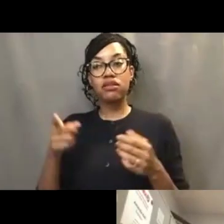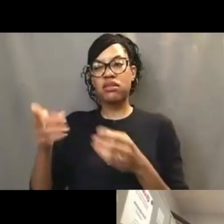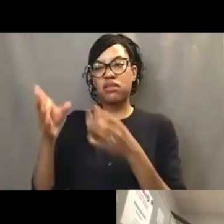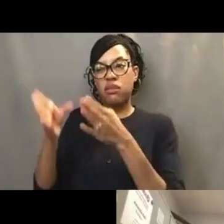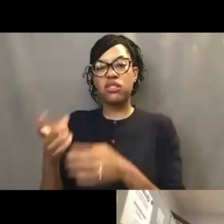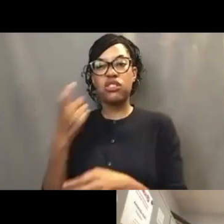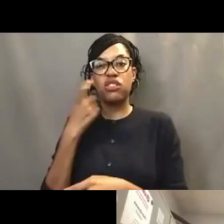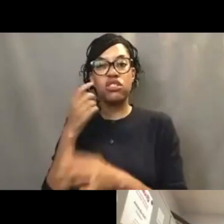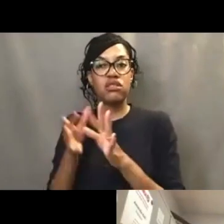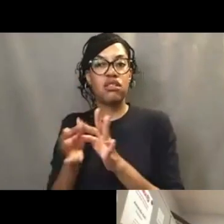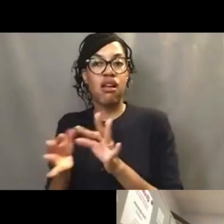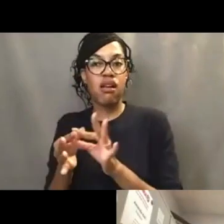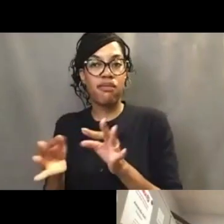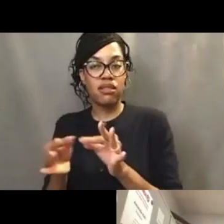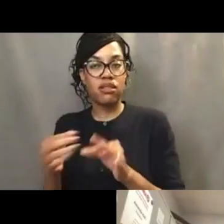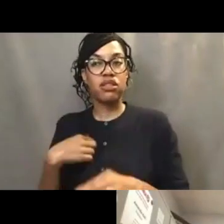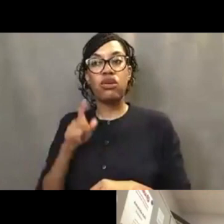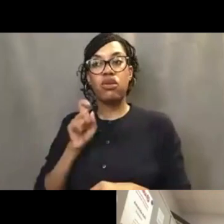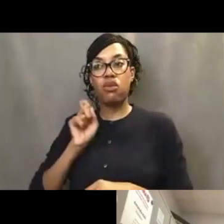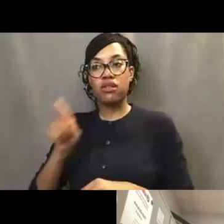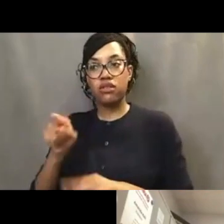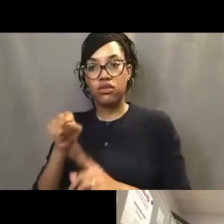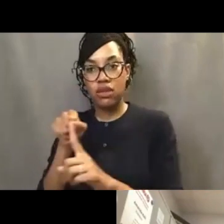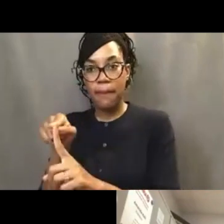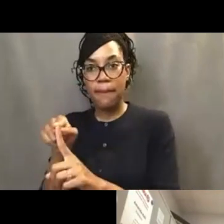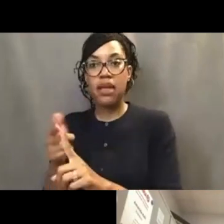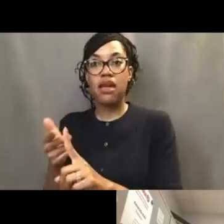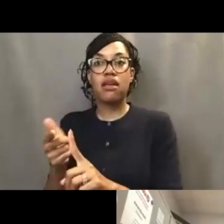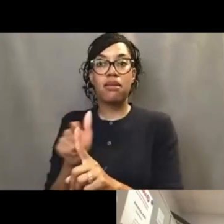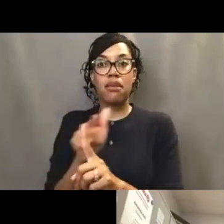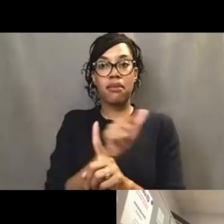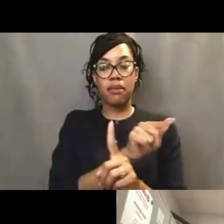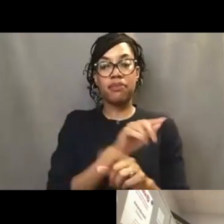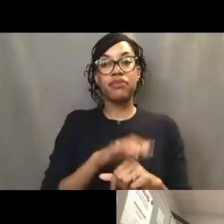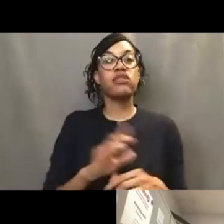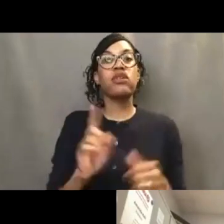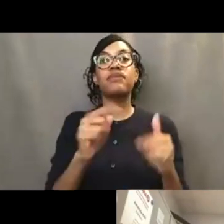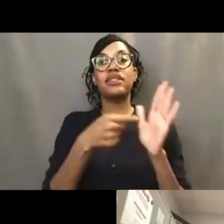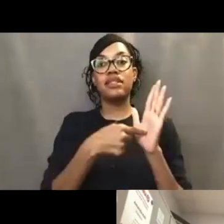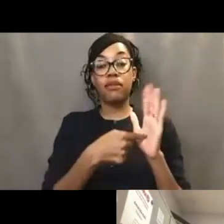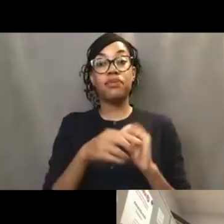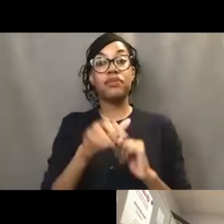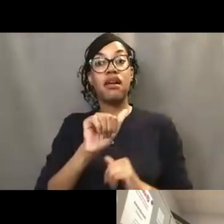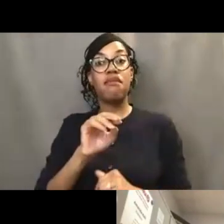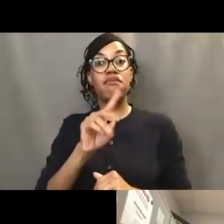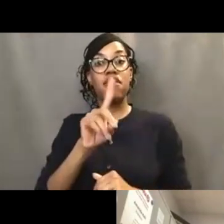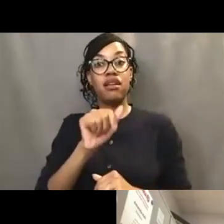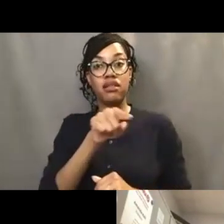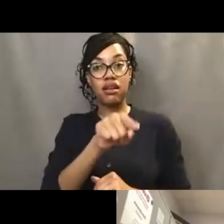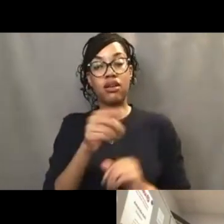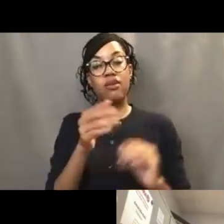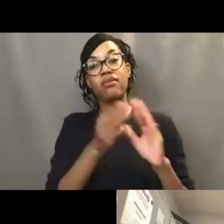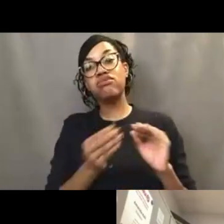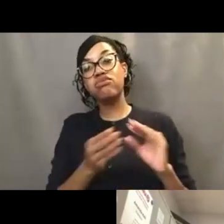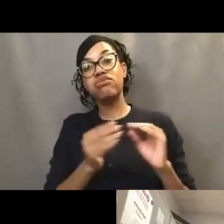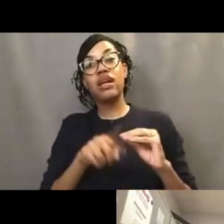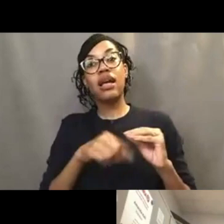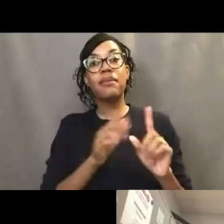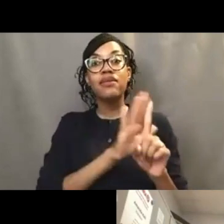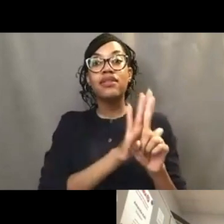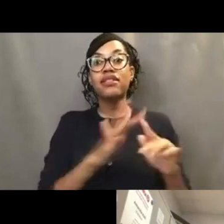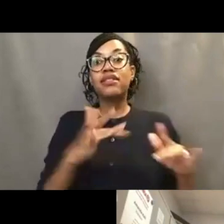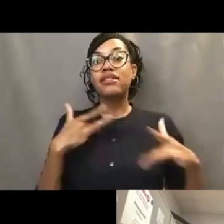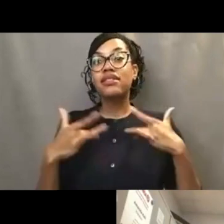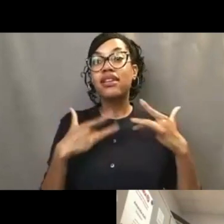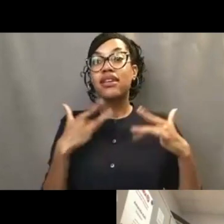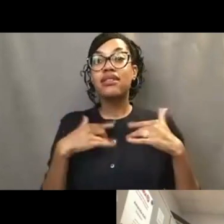spoke, so to the panelists who just spoke. And so we'll start off with Amanda, for instance. Amanda will share about the exciting organizing work that